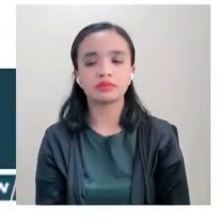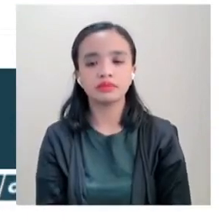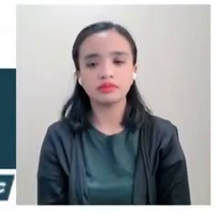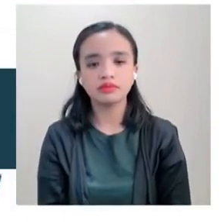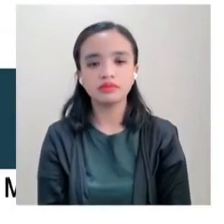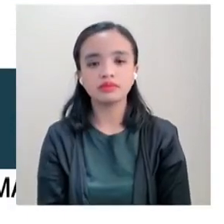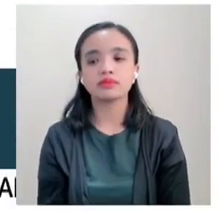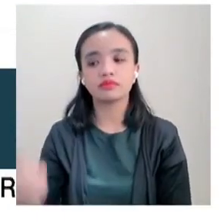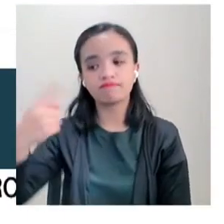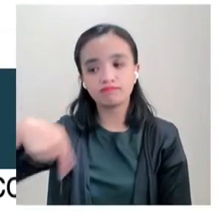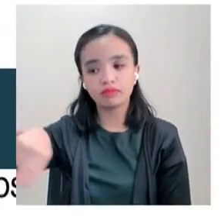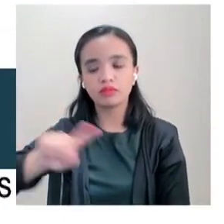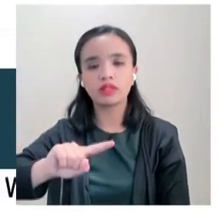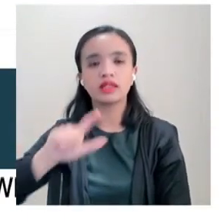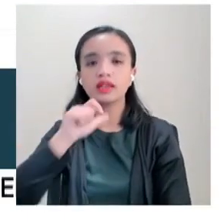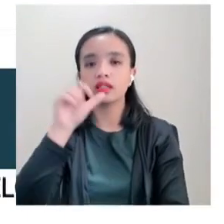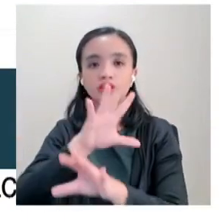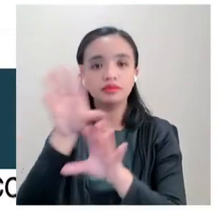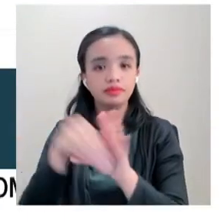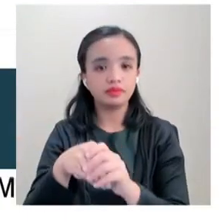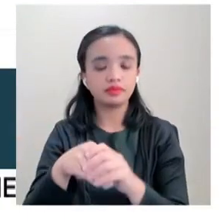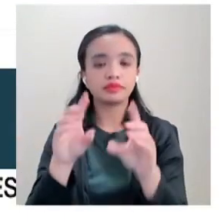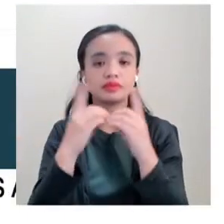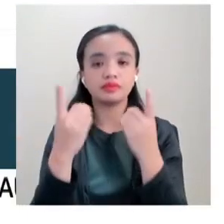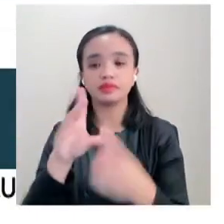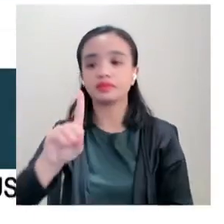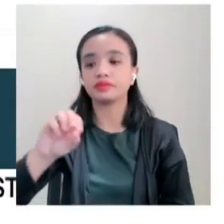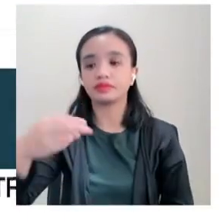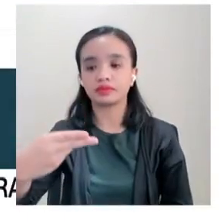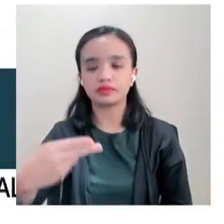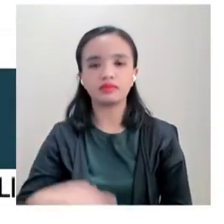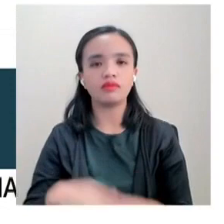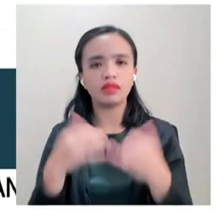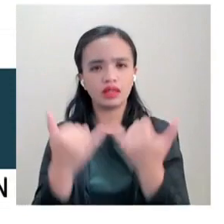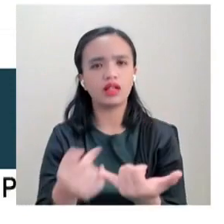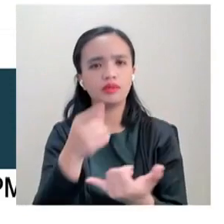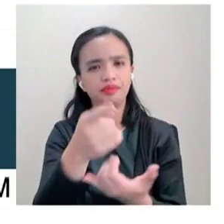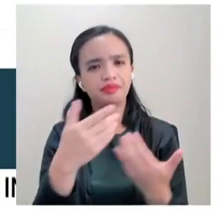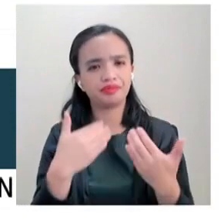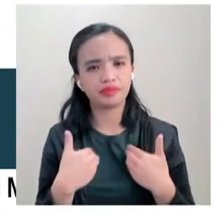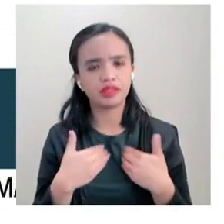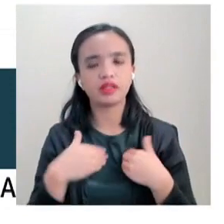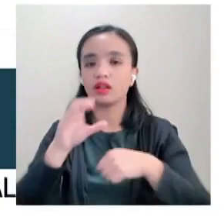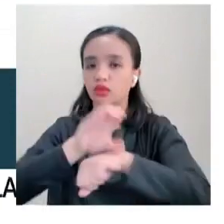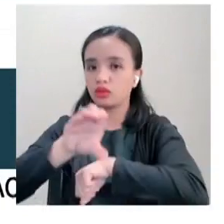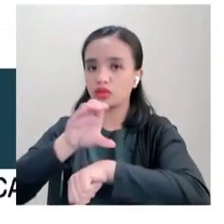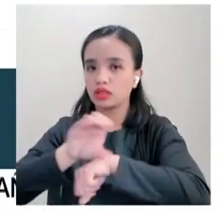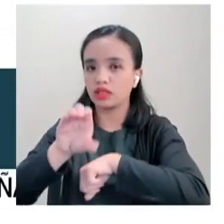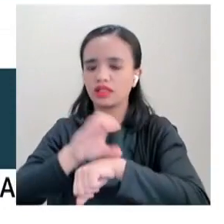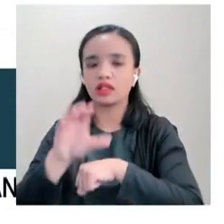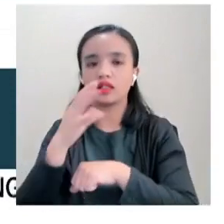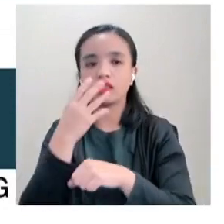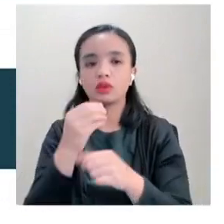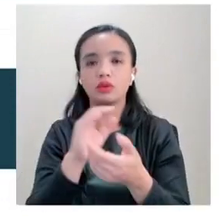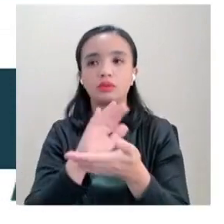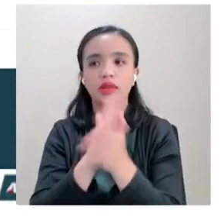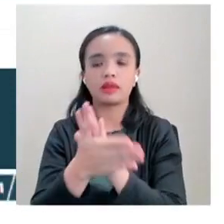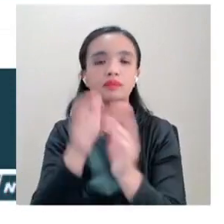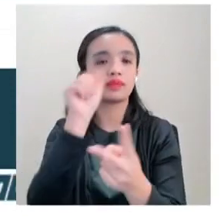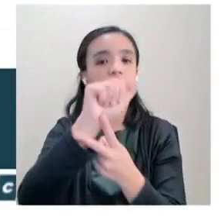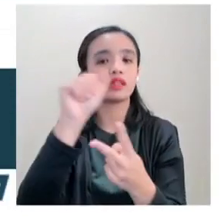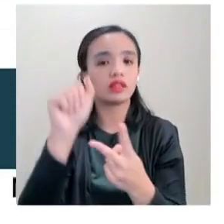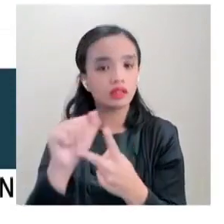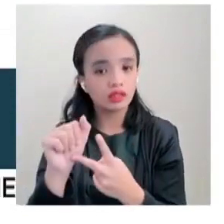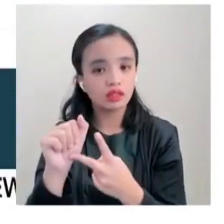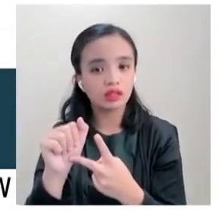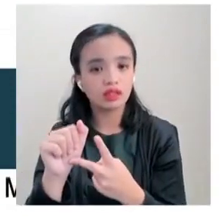are not a part of the Department of Health family, and now you have like a consultant who is about to be appointed, who will